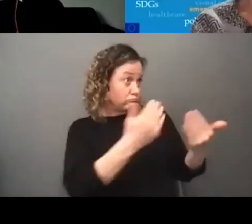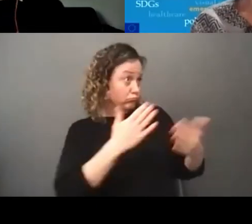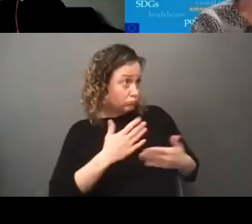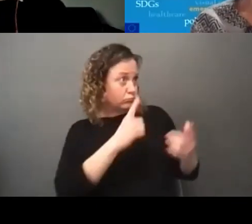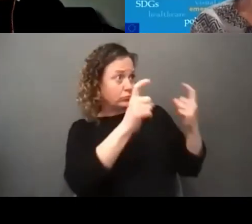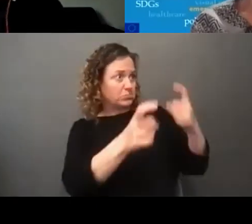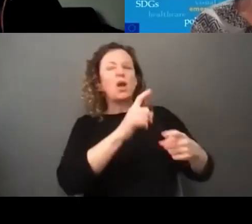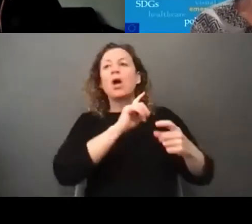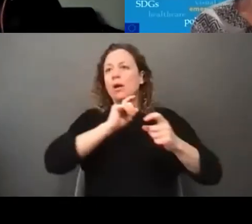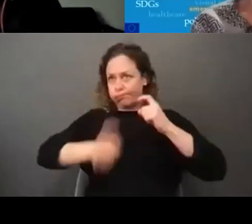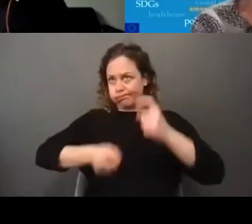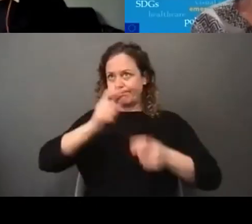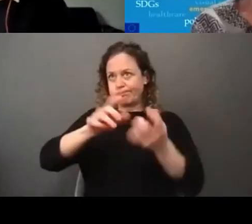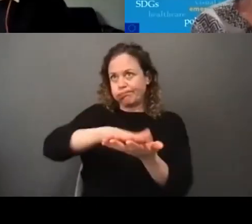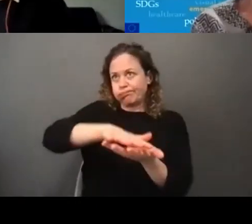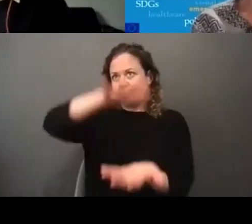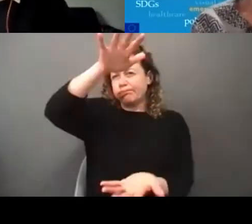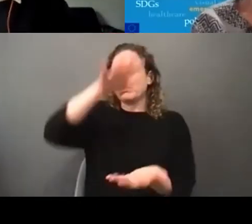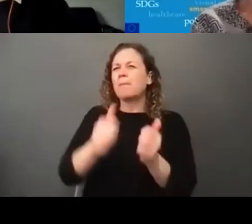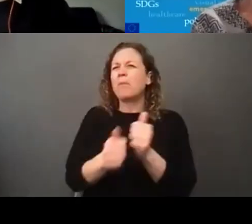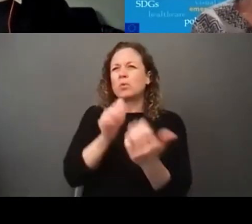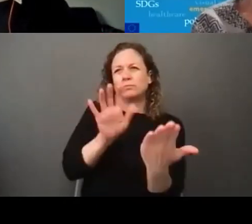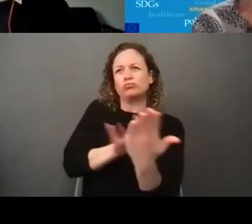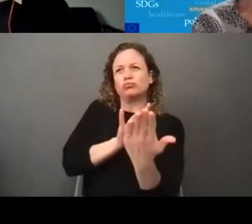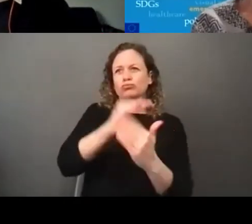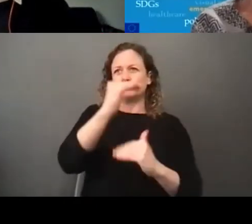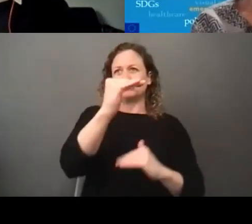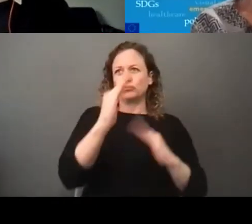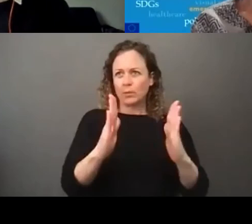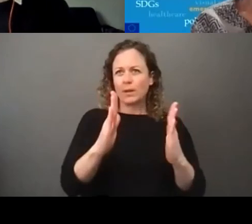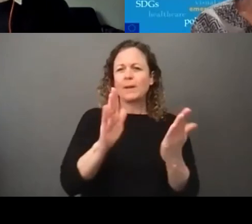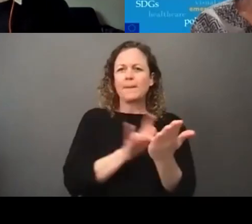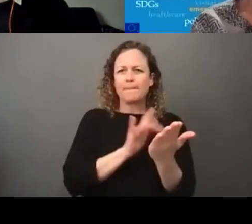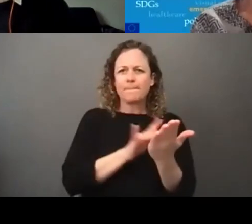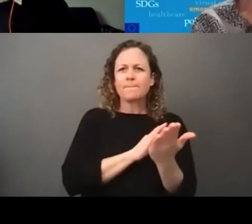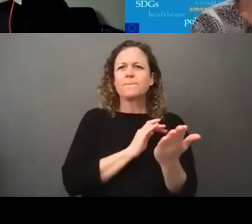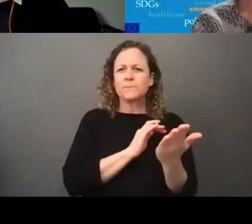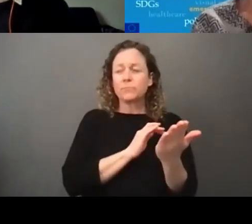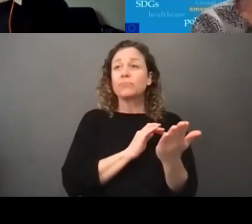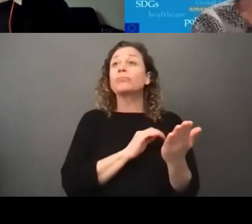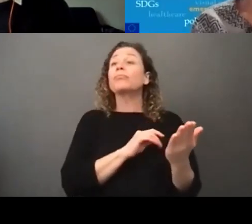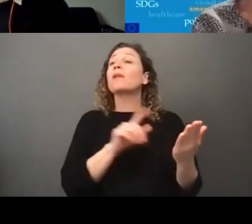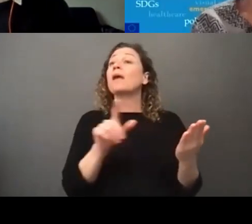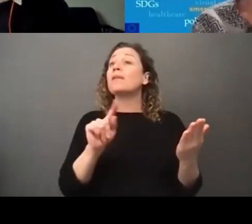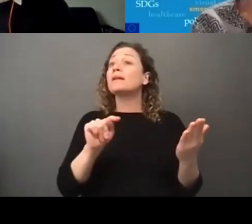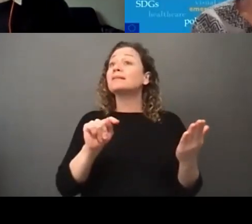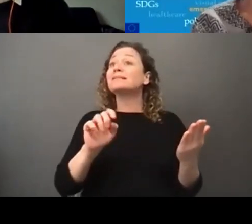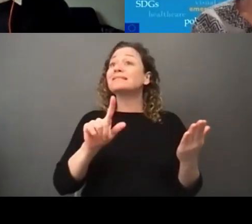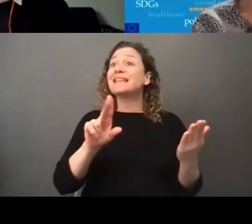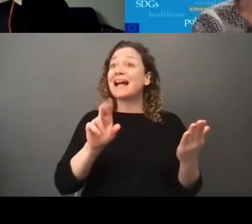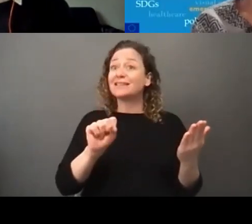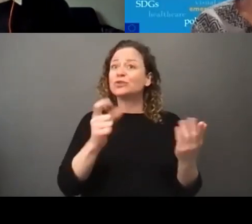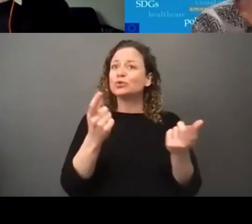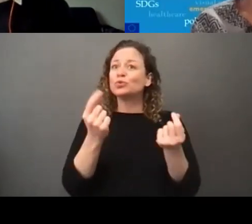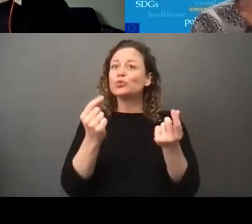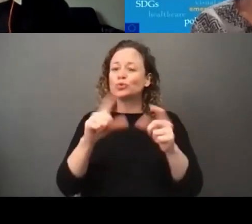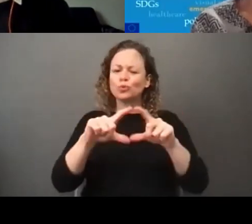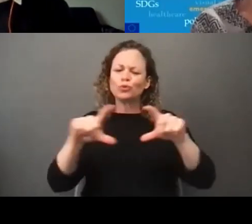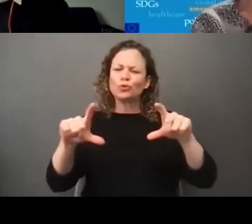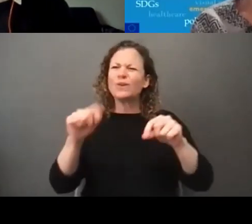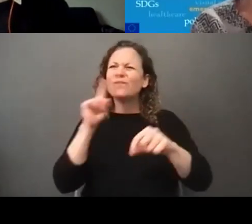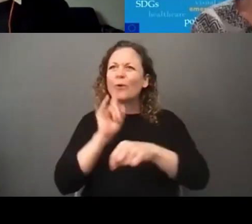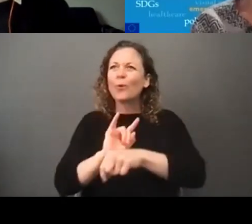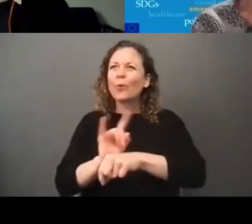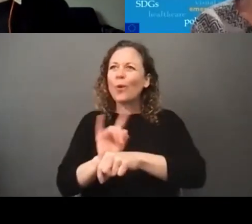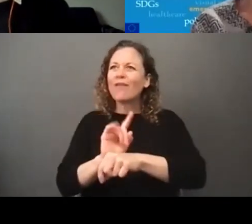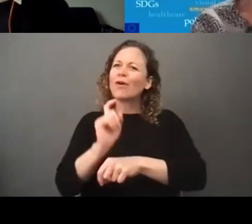form. I think TELUS donated also Wi-Fi cards with certain amount of limits. So those things are kind of pushing the